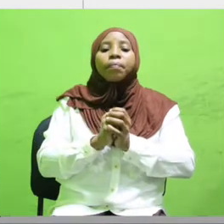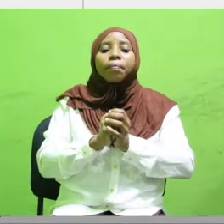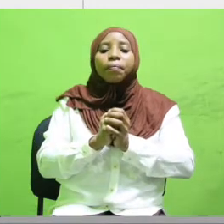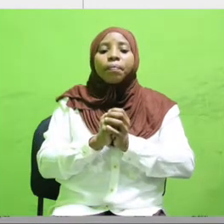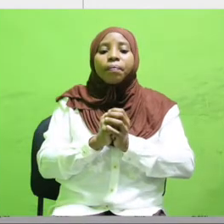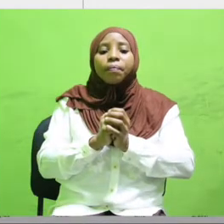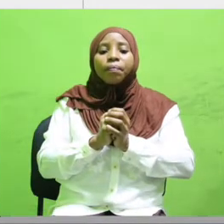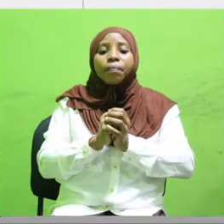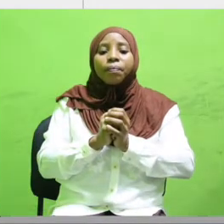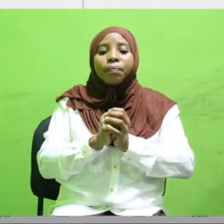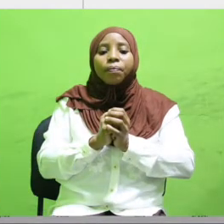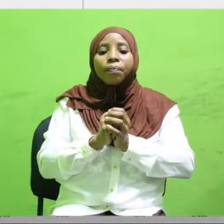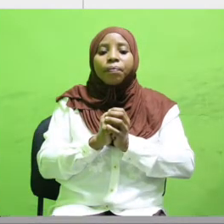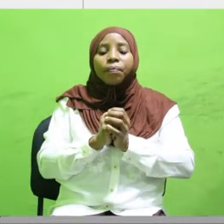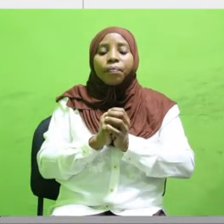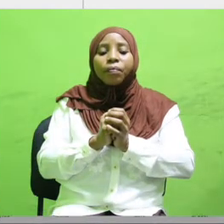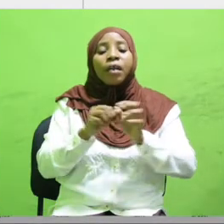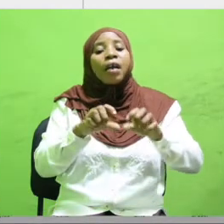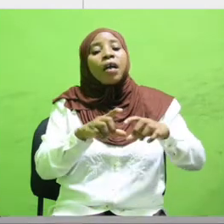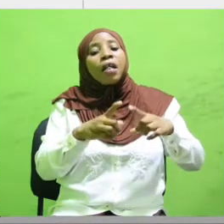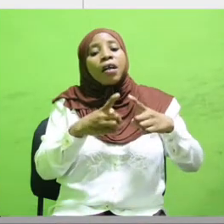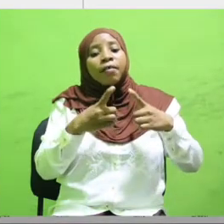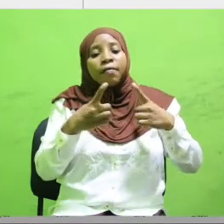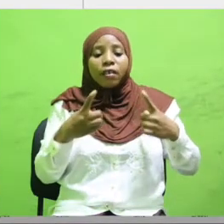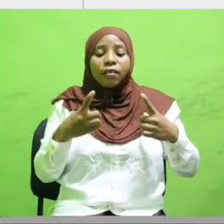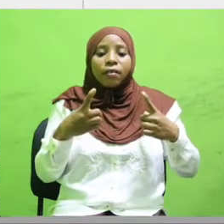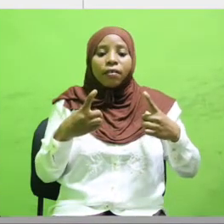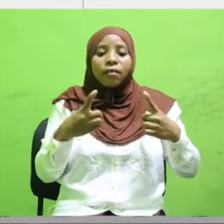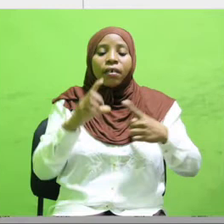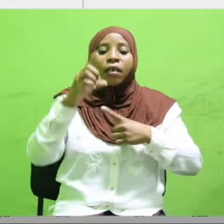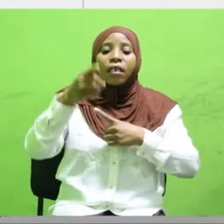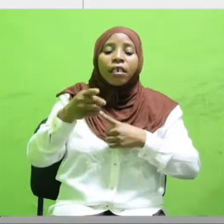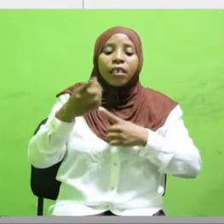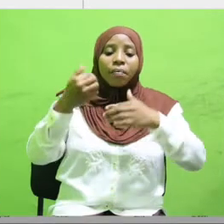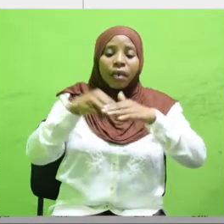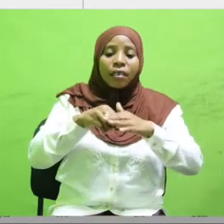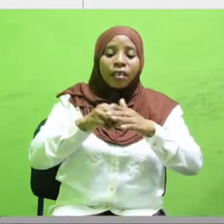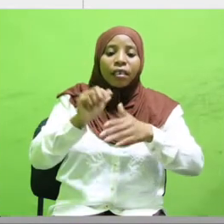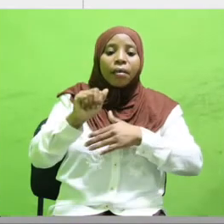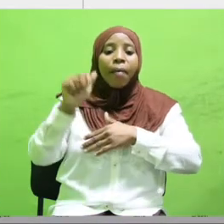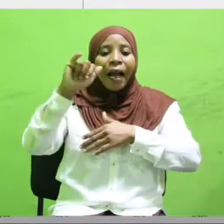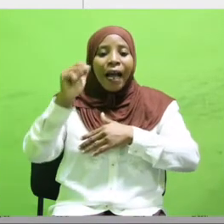called an ascus. That gives it its name of Ascomycota.